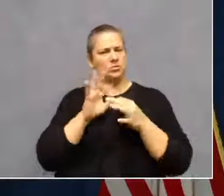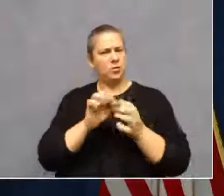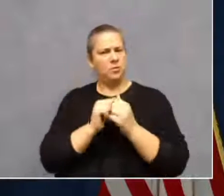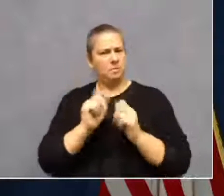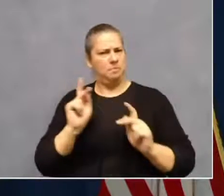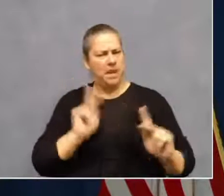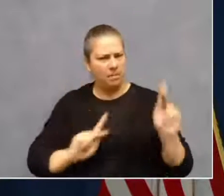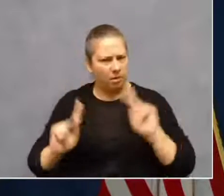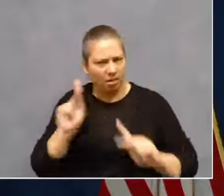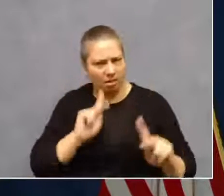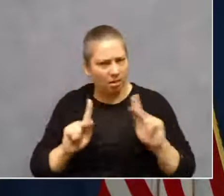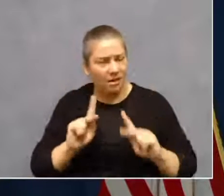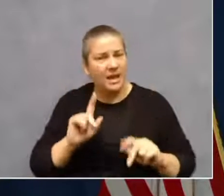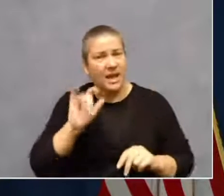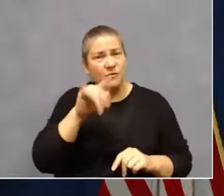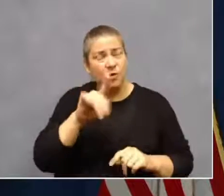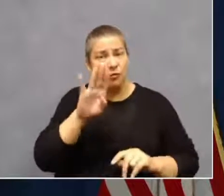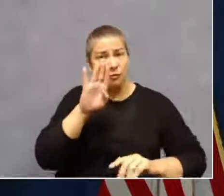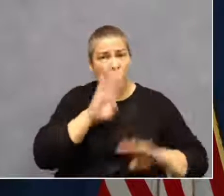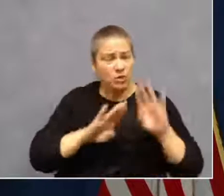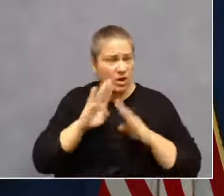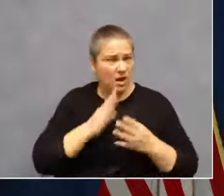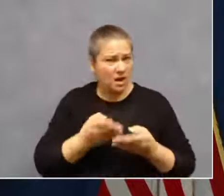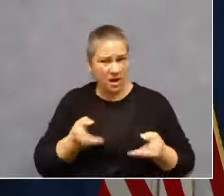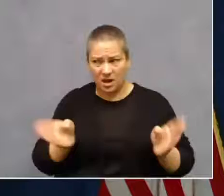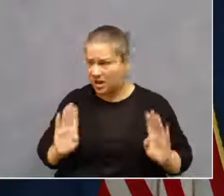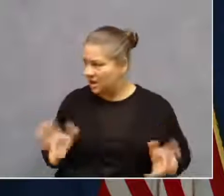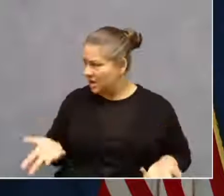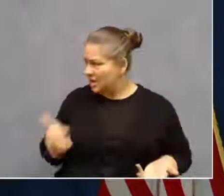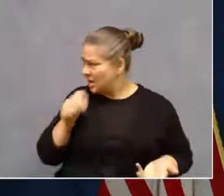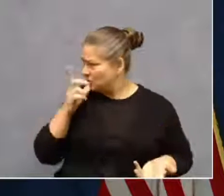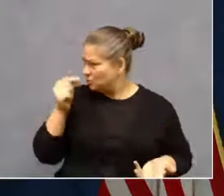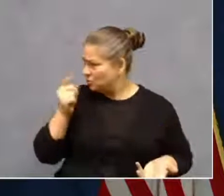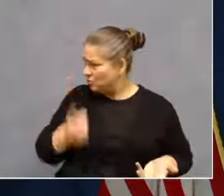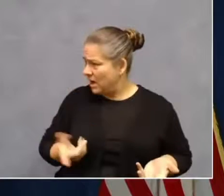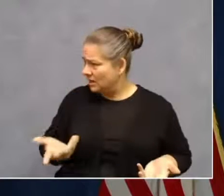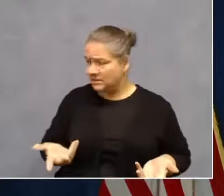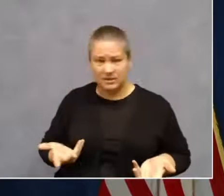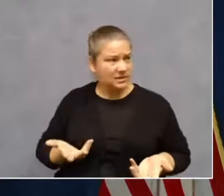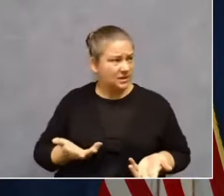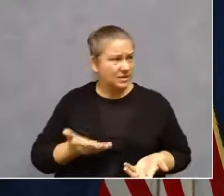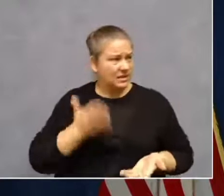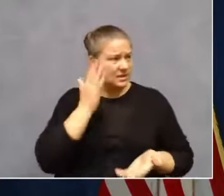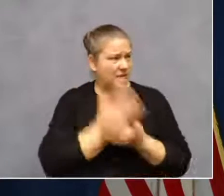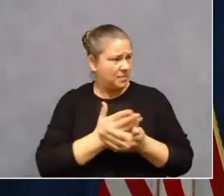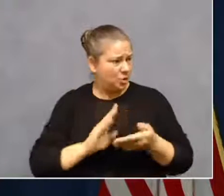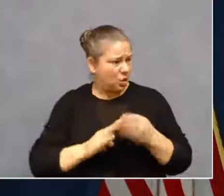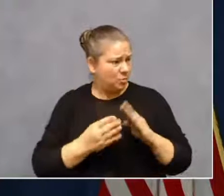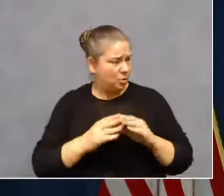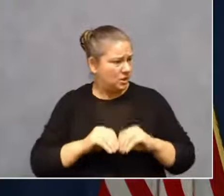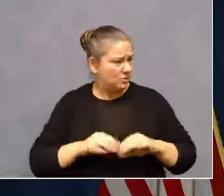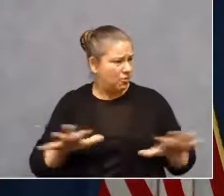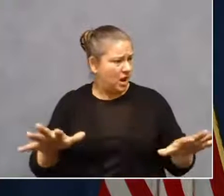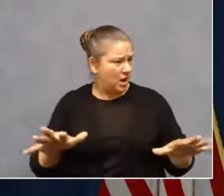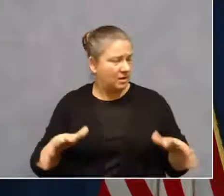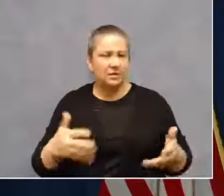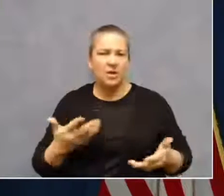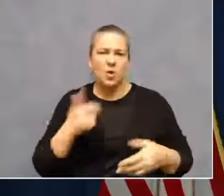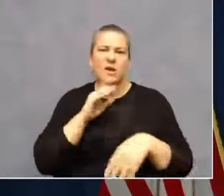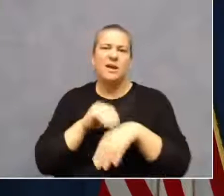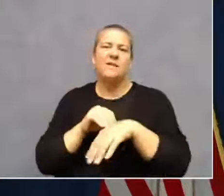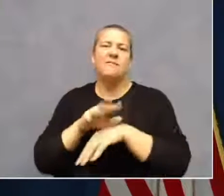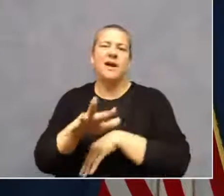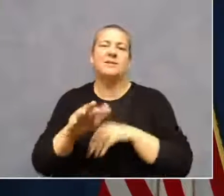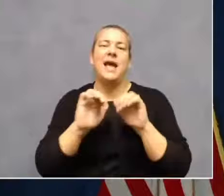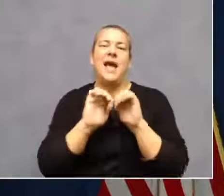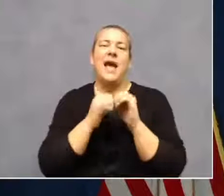frustrated about those around that aren't doing what it takes to stop the community spread of the virus, this gives you advice on how you as